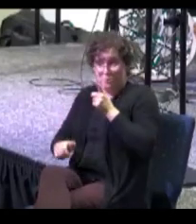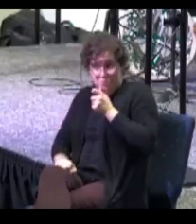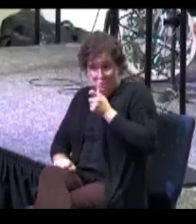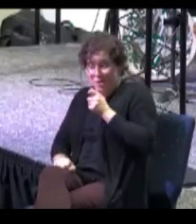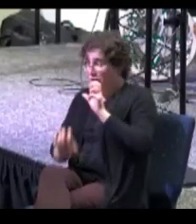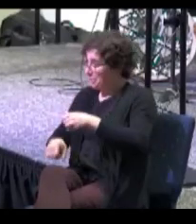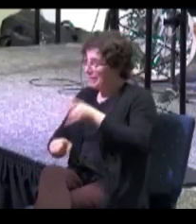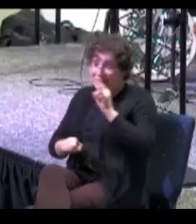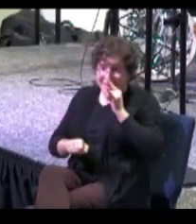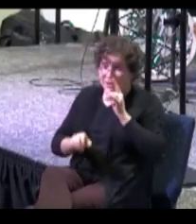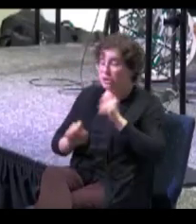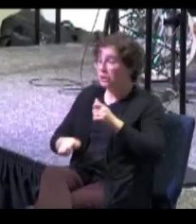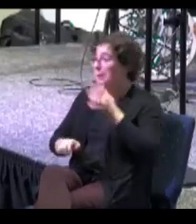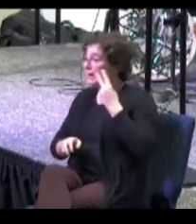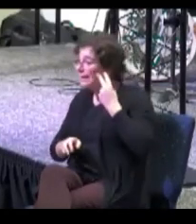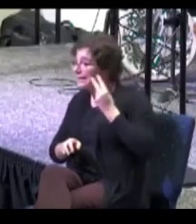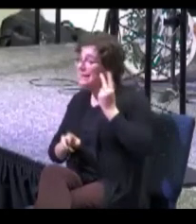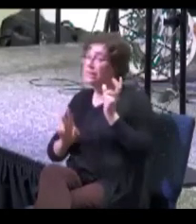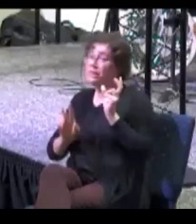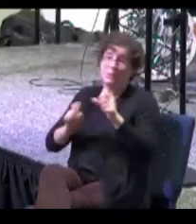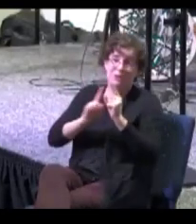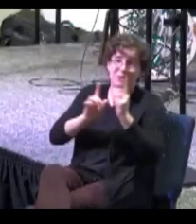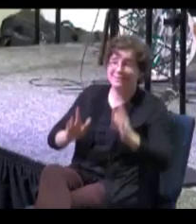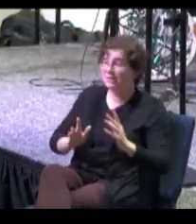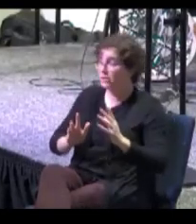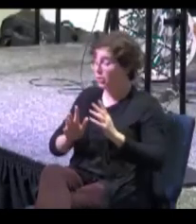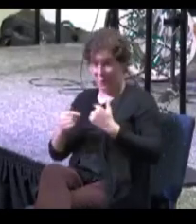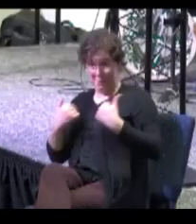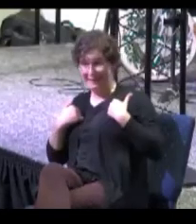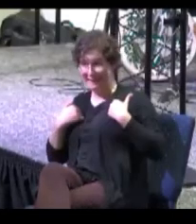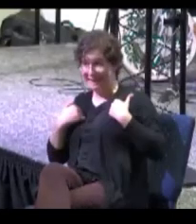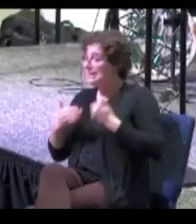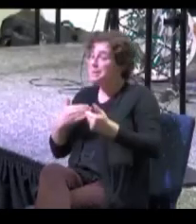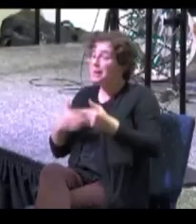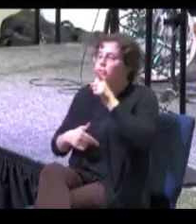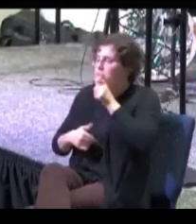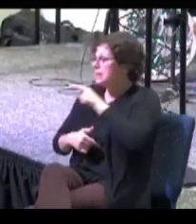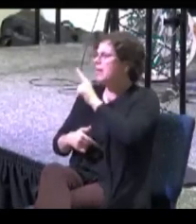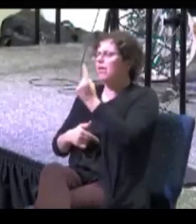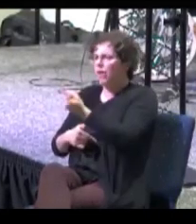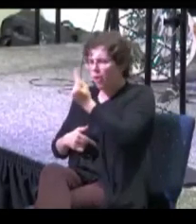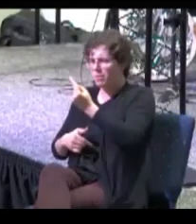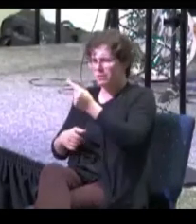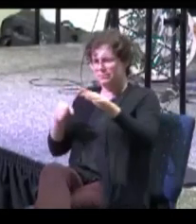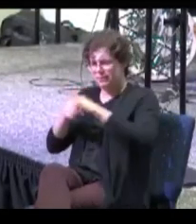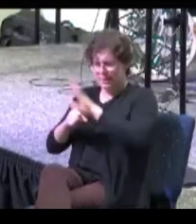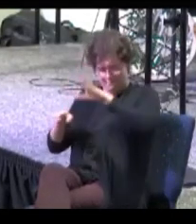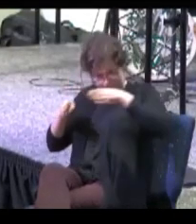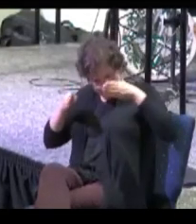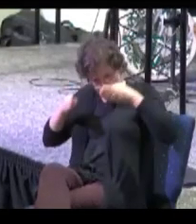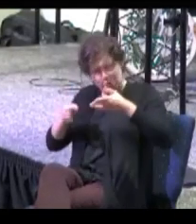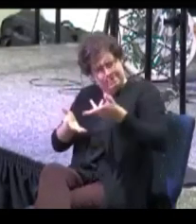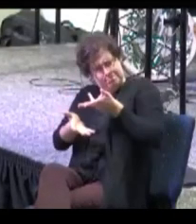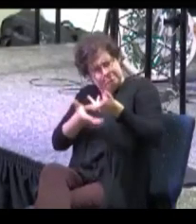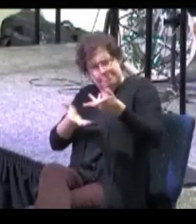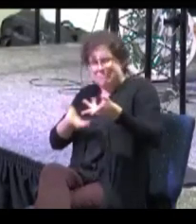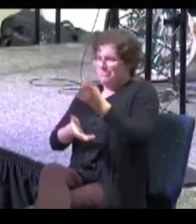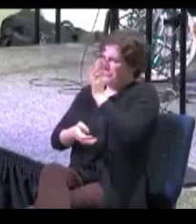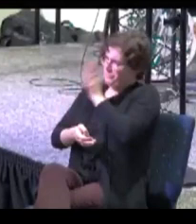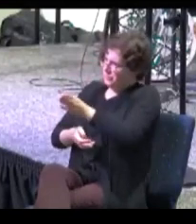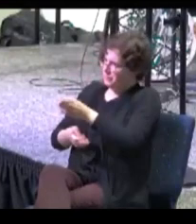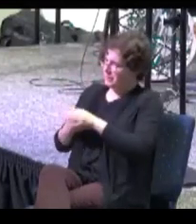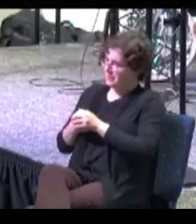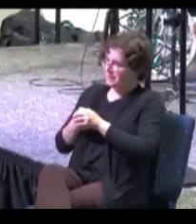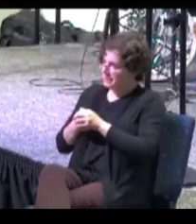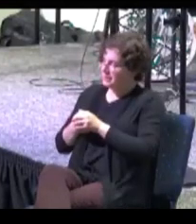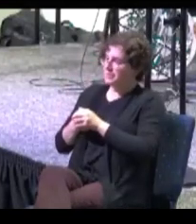kid, an Indian, a translator, or me, he gave his total focused attention. He listened